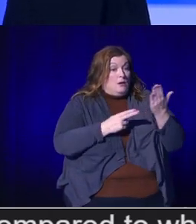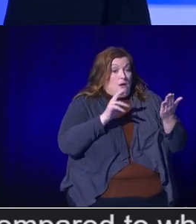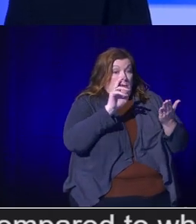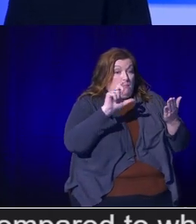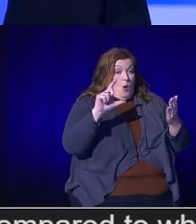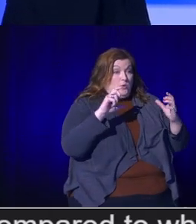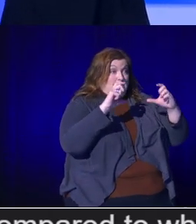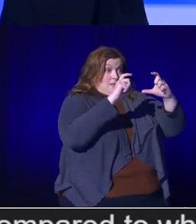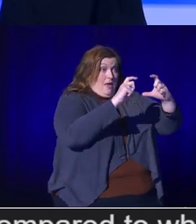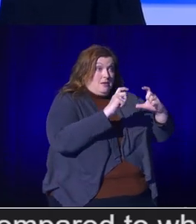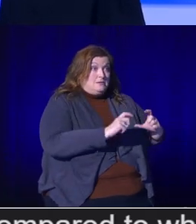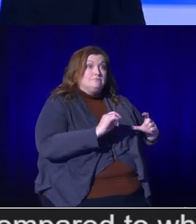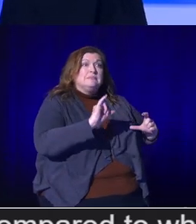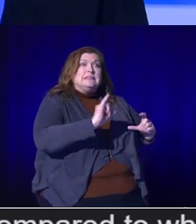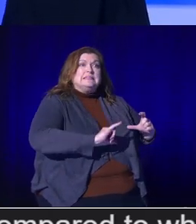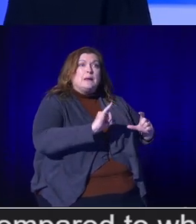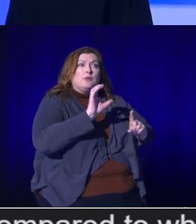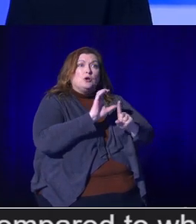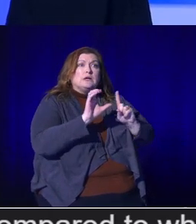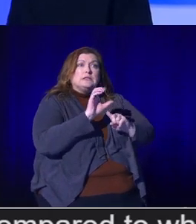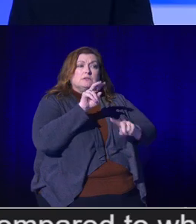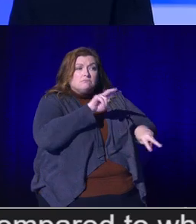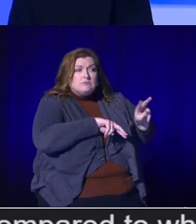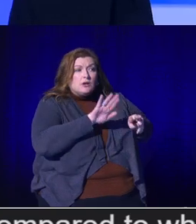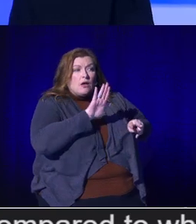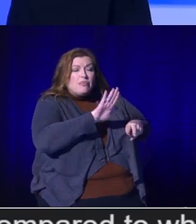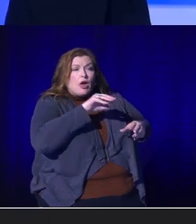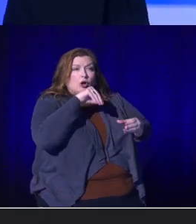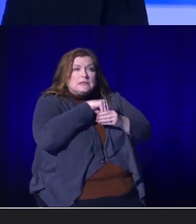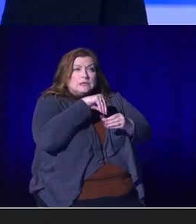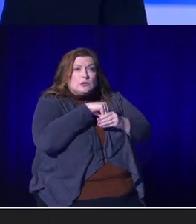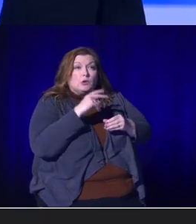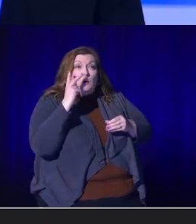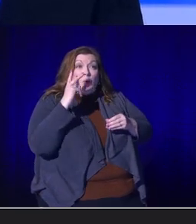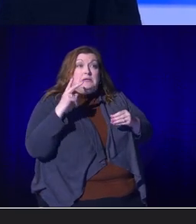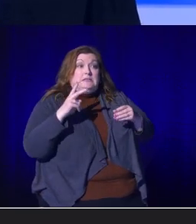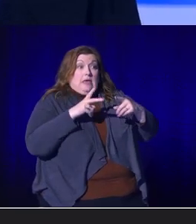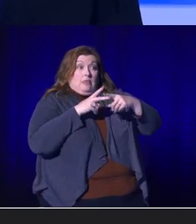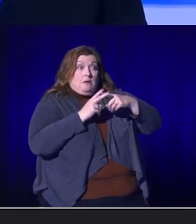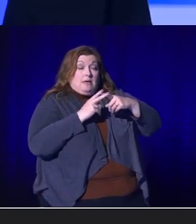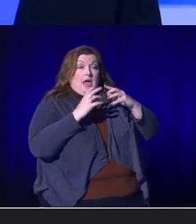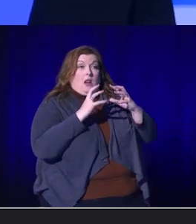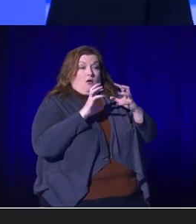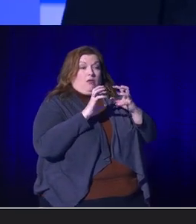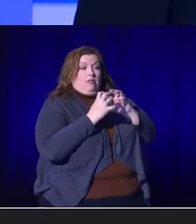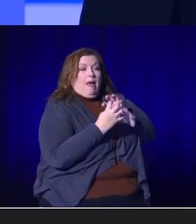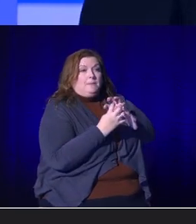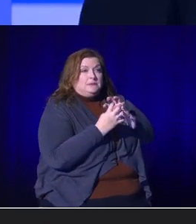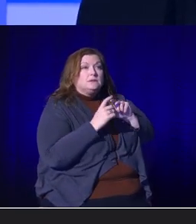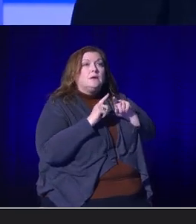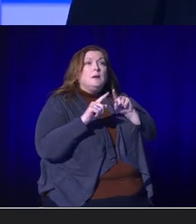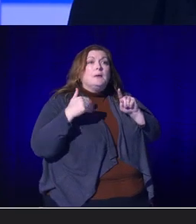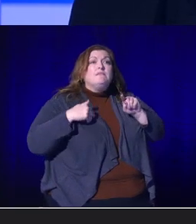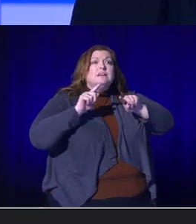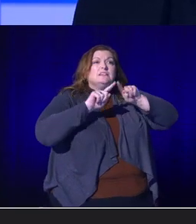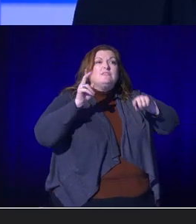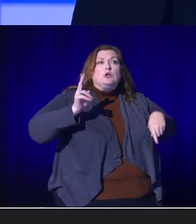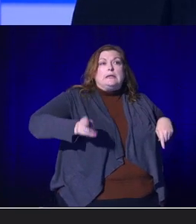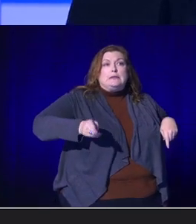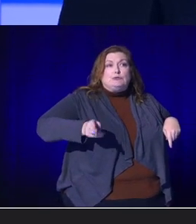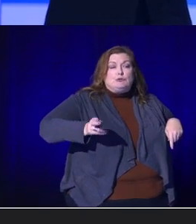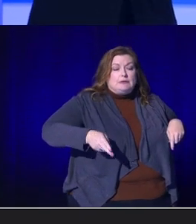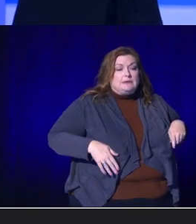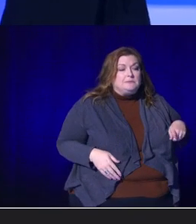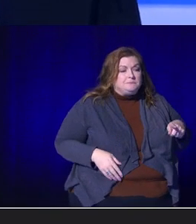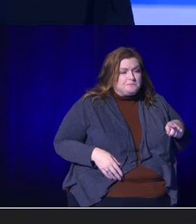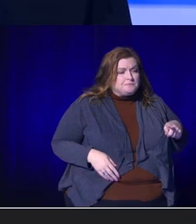similar end-of-life conditions. When we looked at their interior, we see that mechanical collapse, but they have a different history. And so